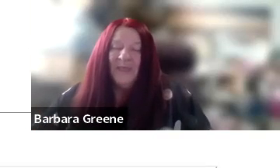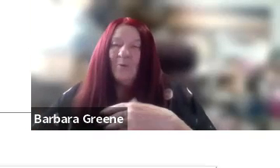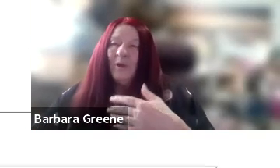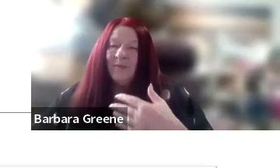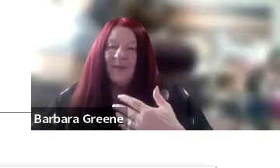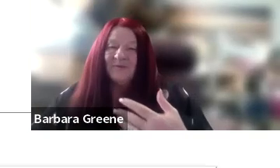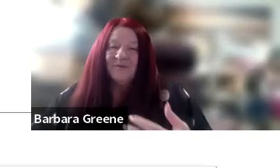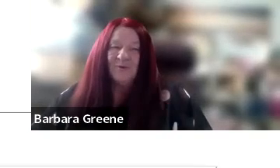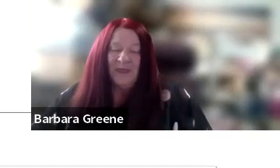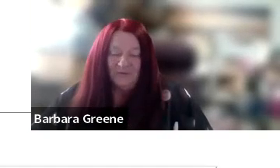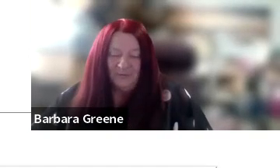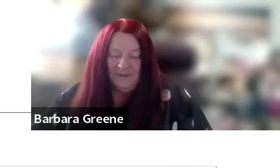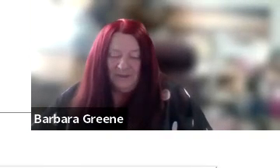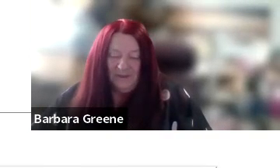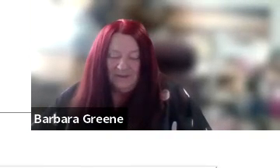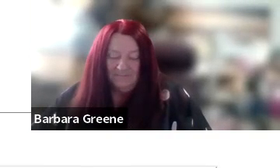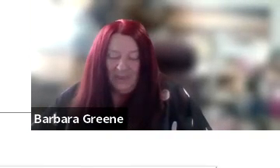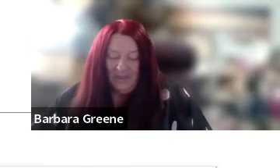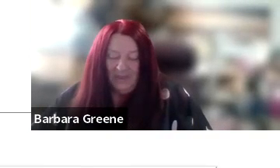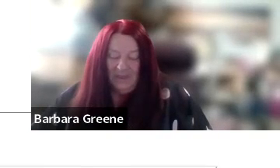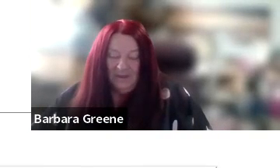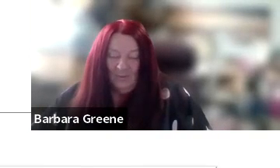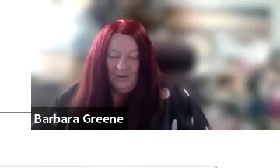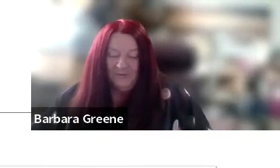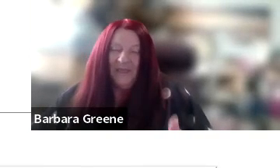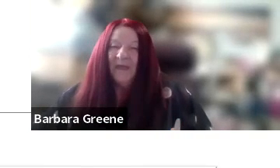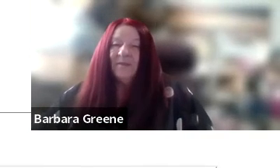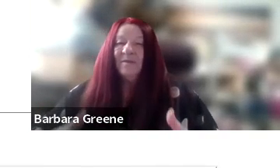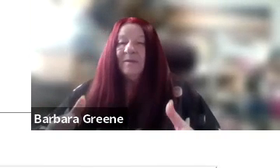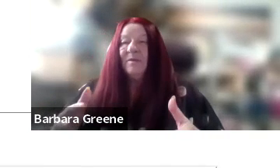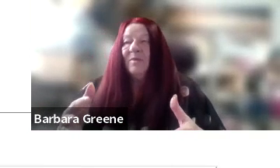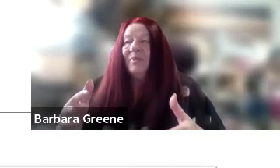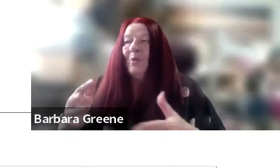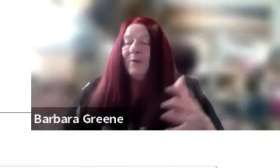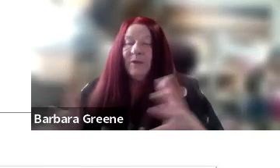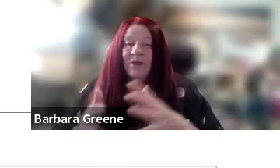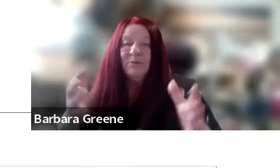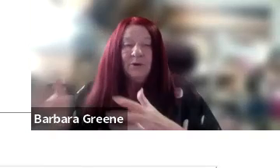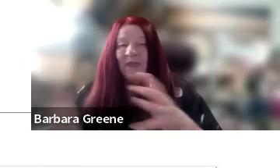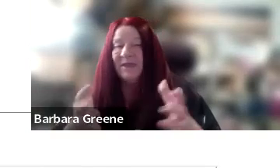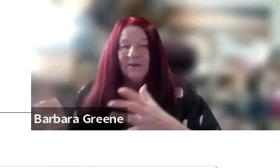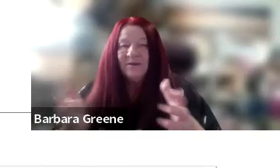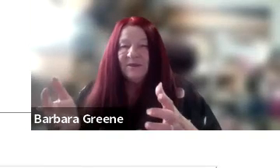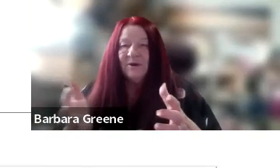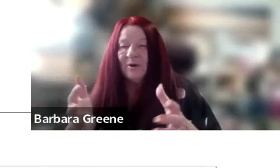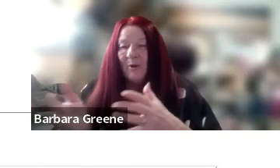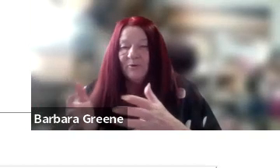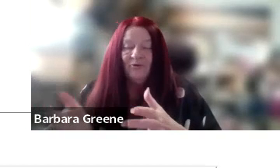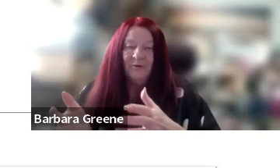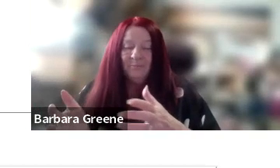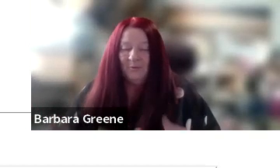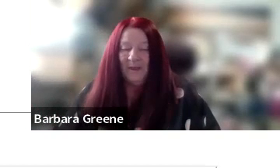Well, I think one of the things that stood out to me was that the way we communicated in